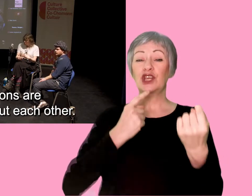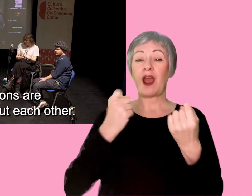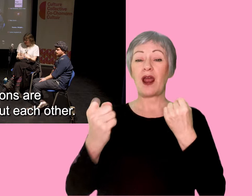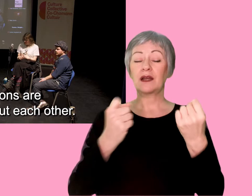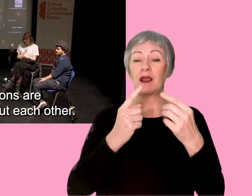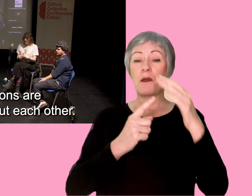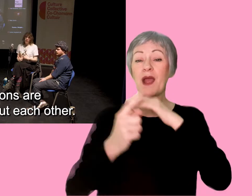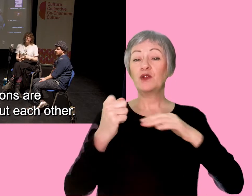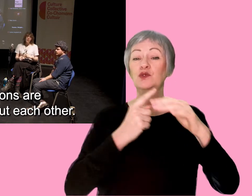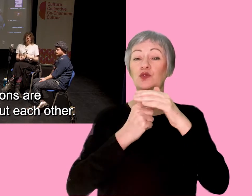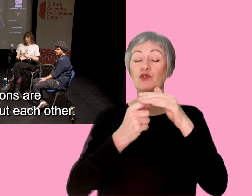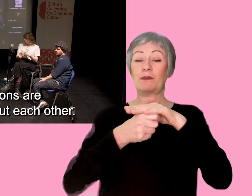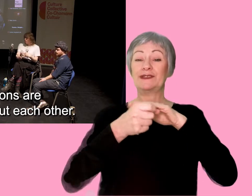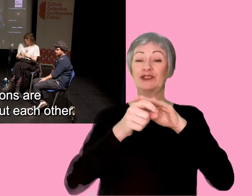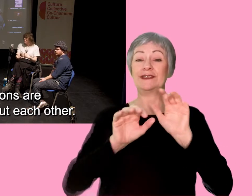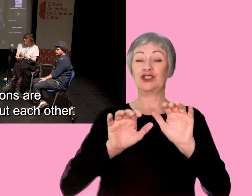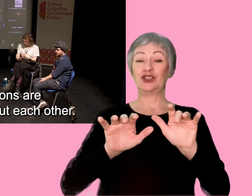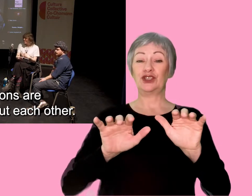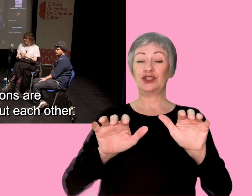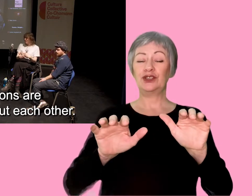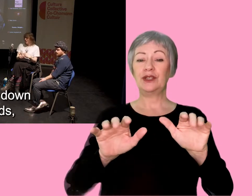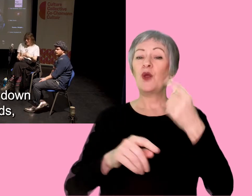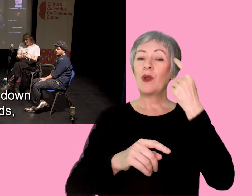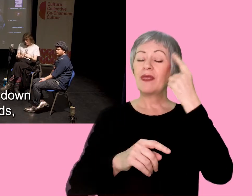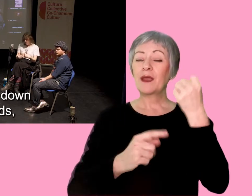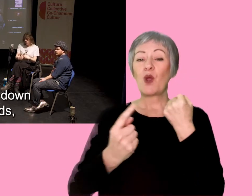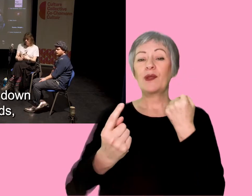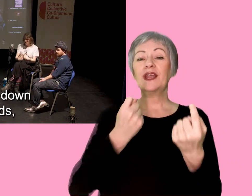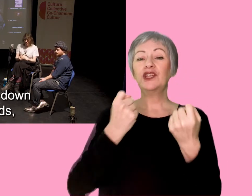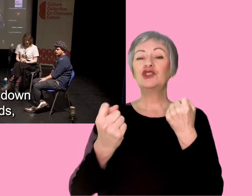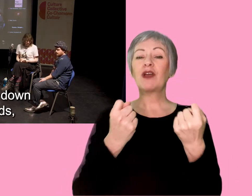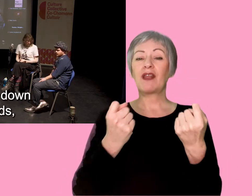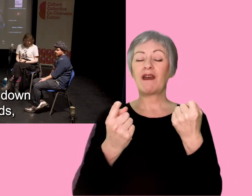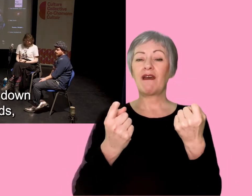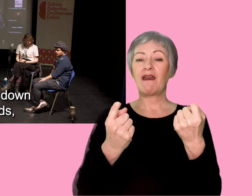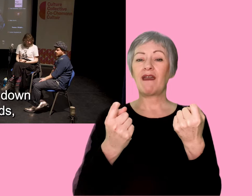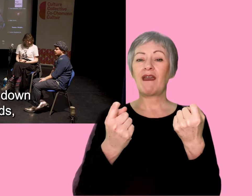social positions are and why we think about each other. And that can come down to